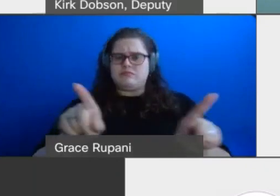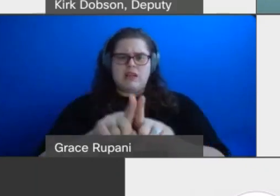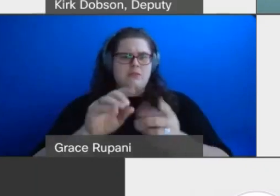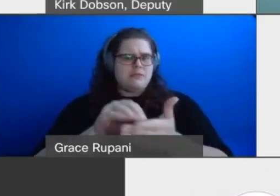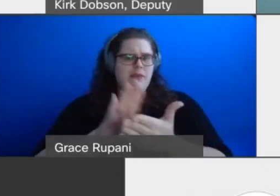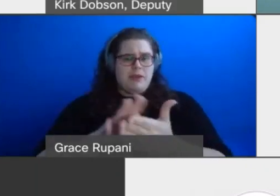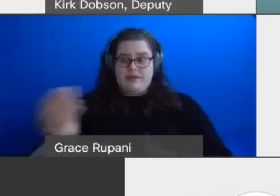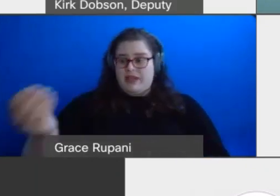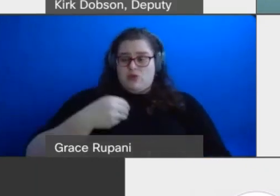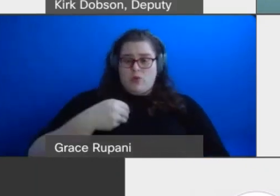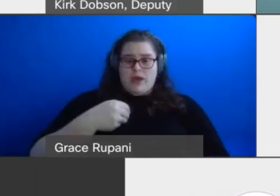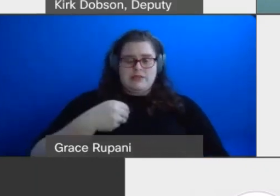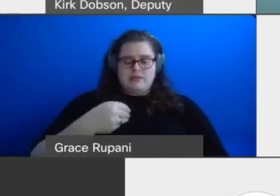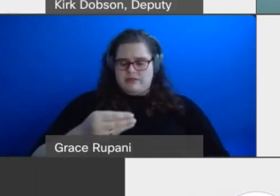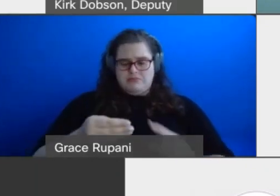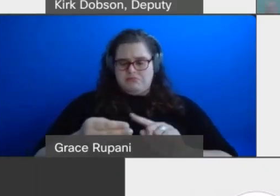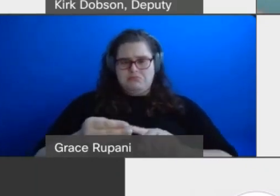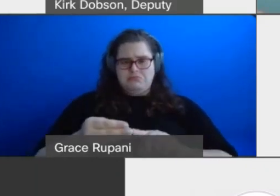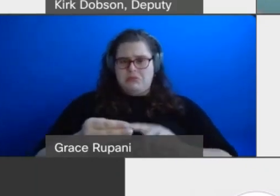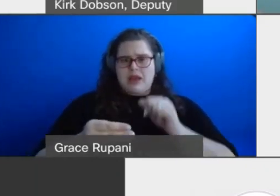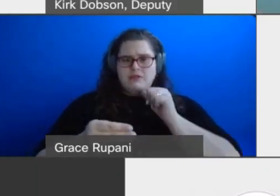that rollout is changing.